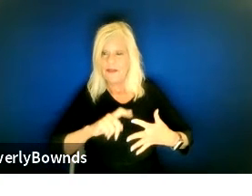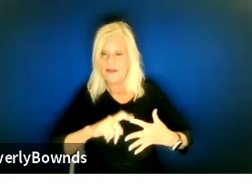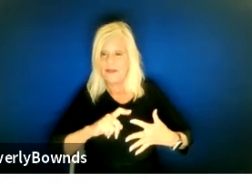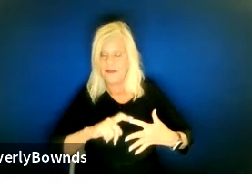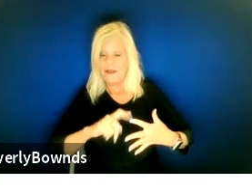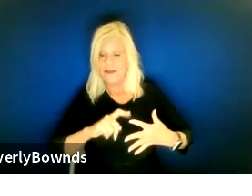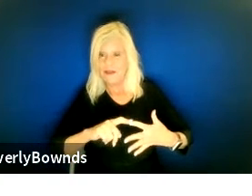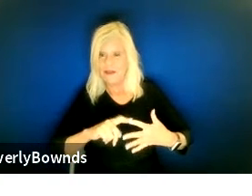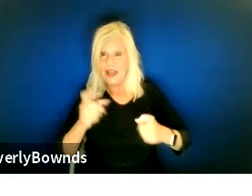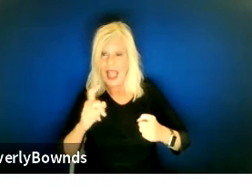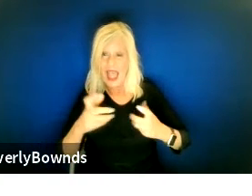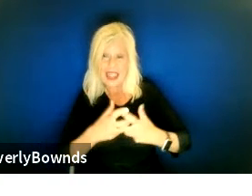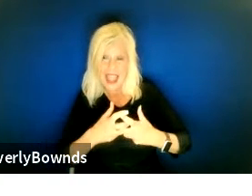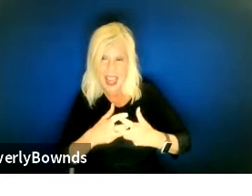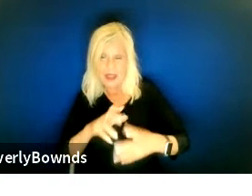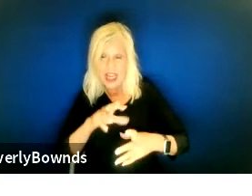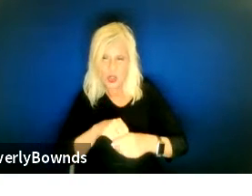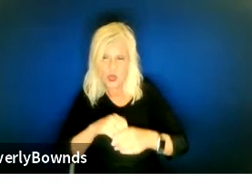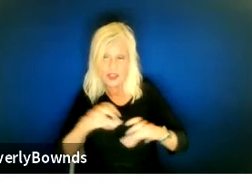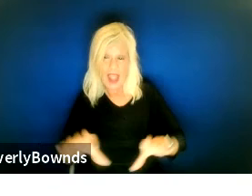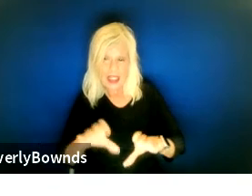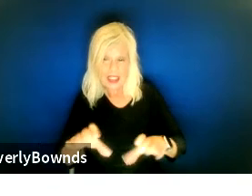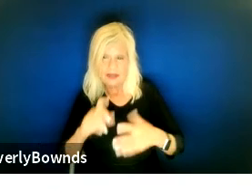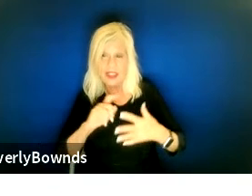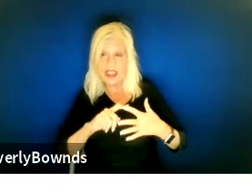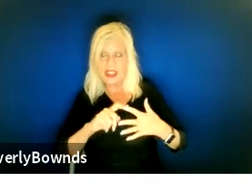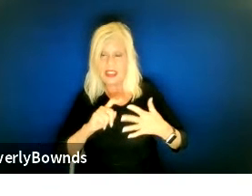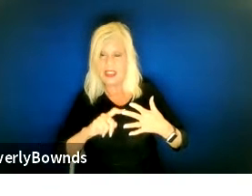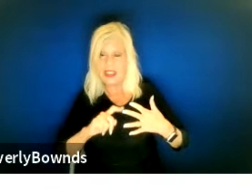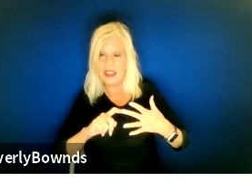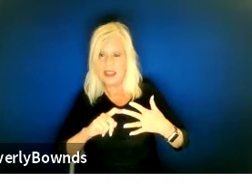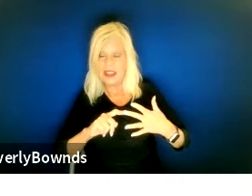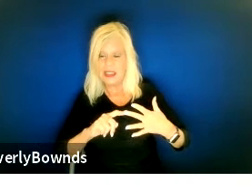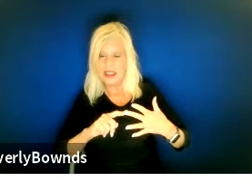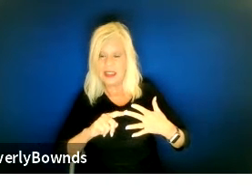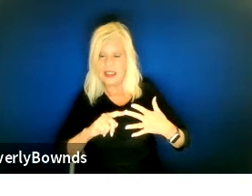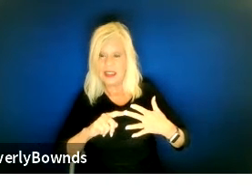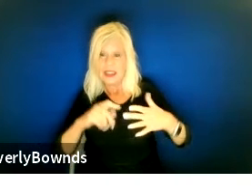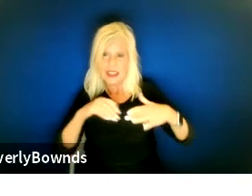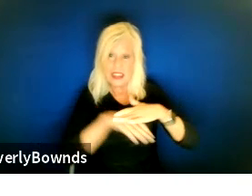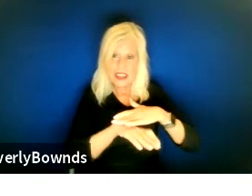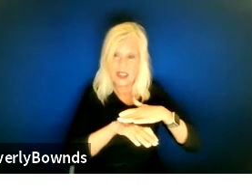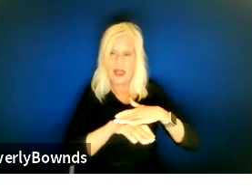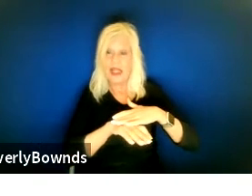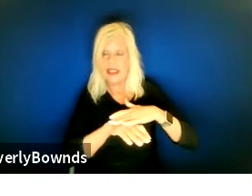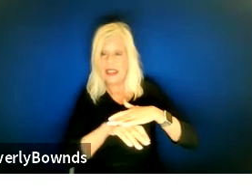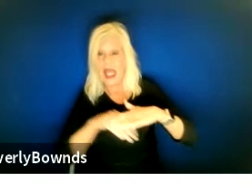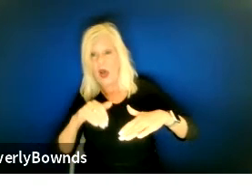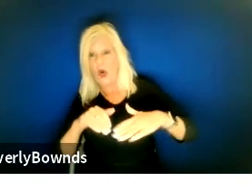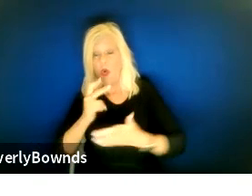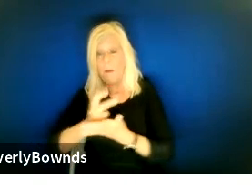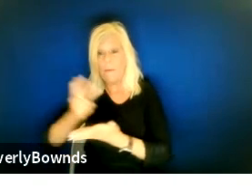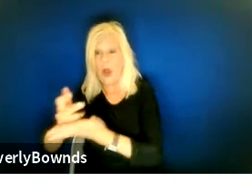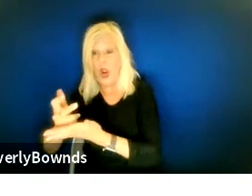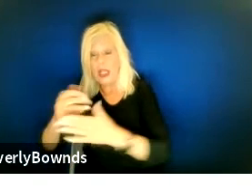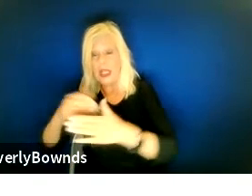an adapted or inclusive activity offered? And then the egress, is the parking, entrance, and the pathways, are